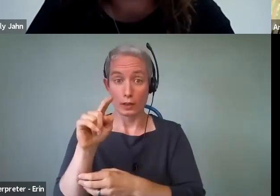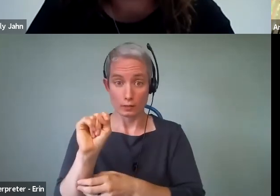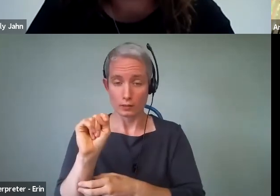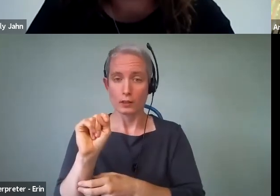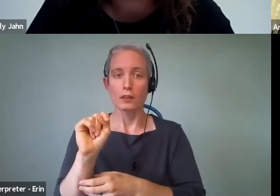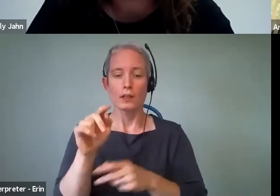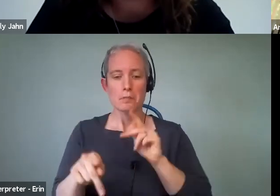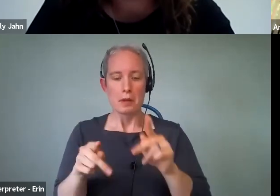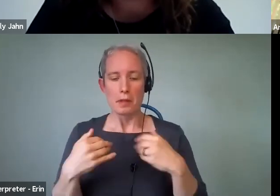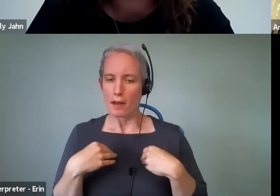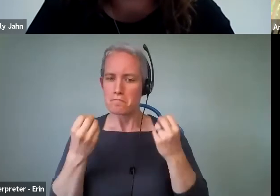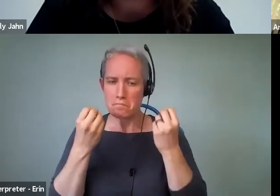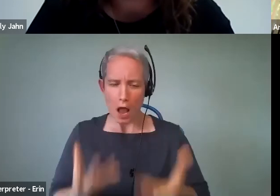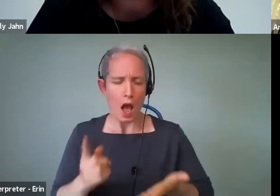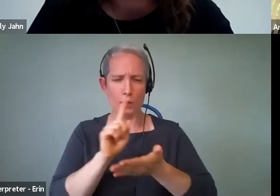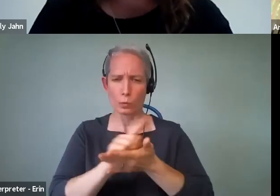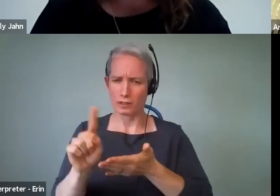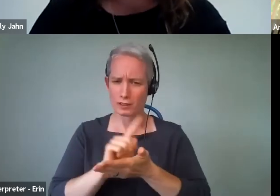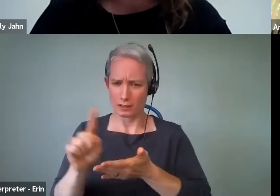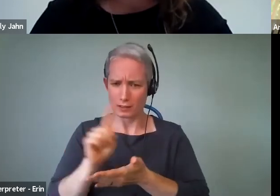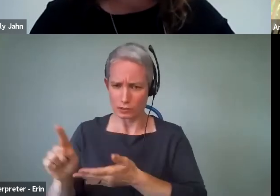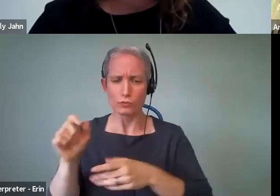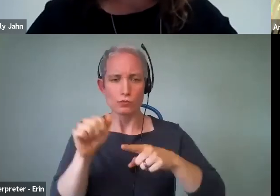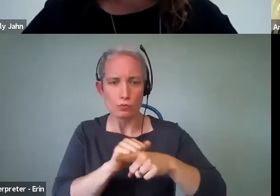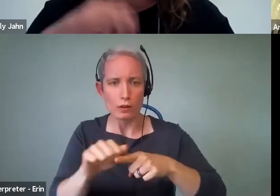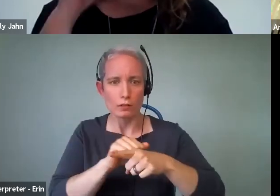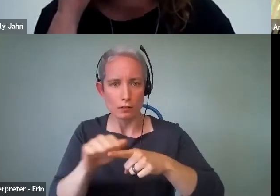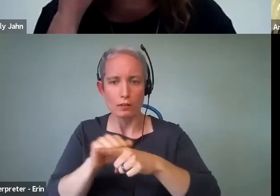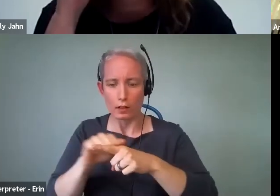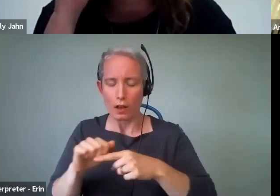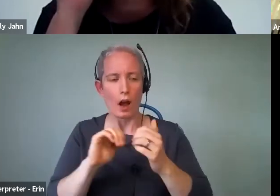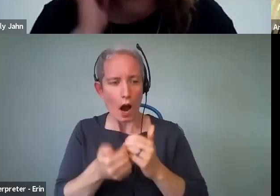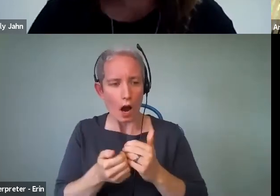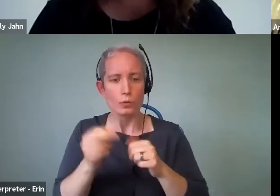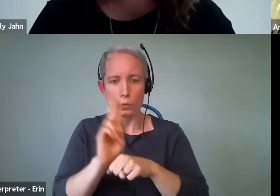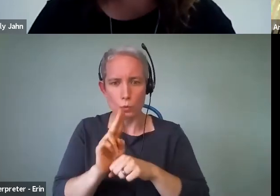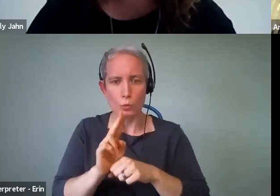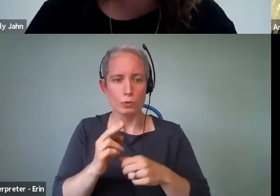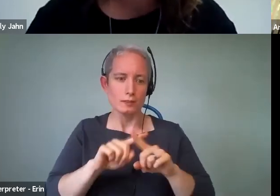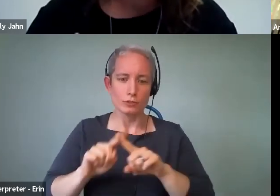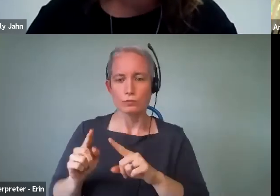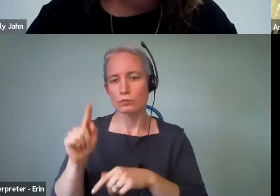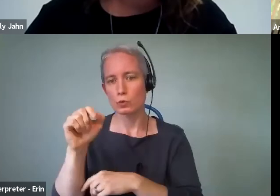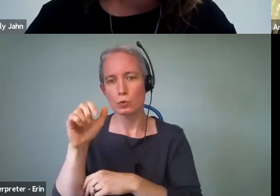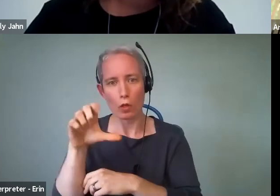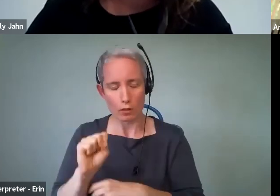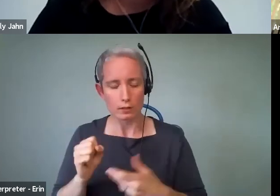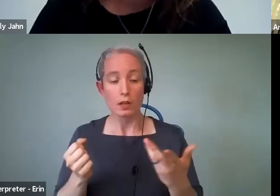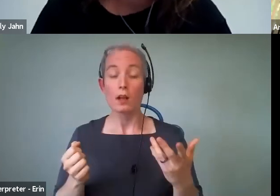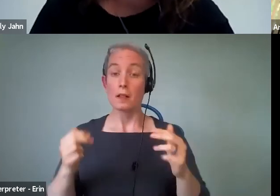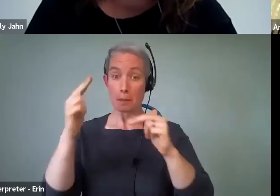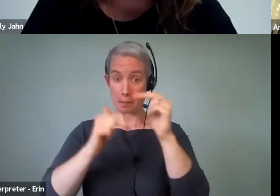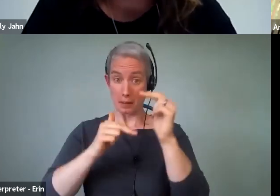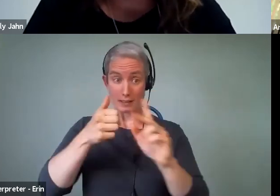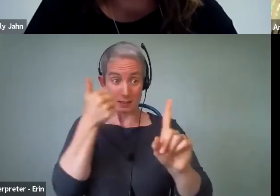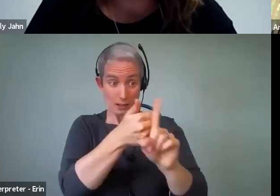off on how to use said object. The building is that object writ large, right? How do we use that? What are our rules